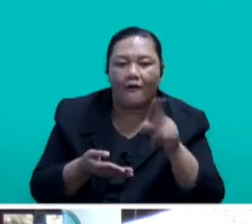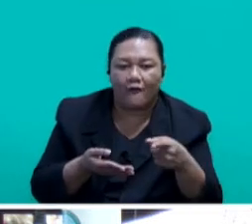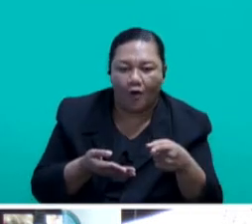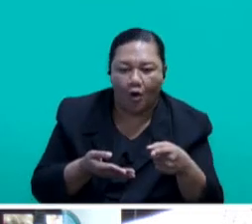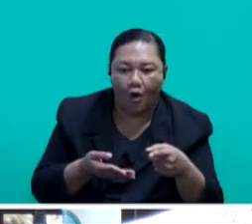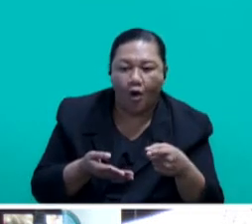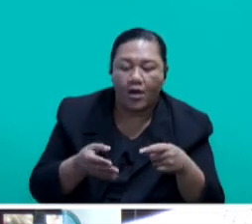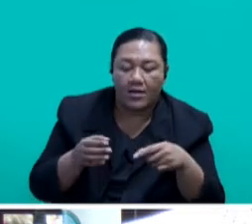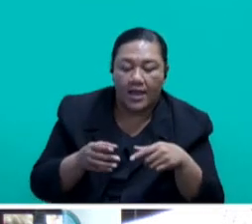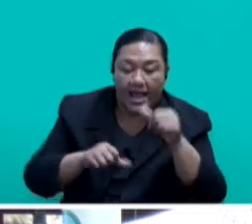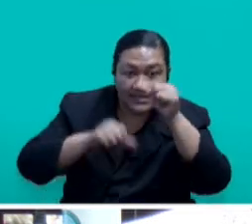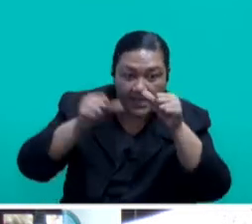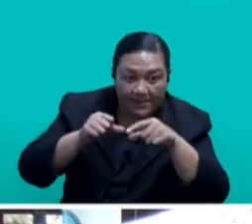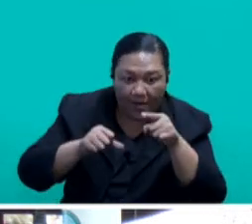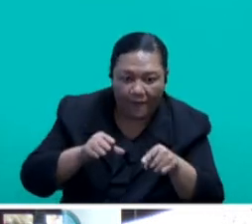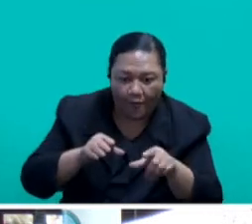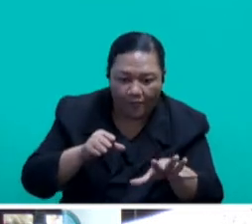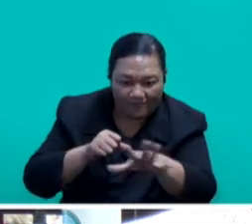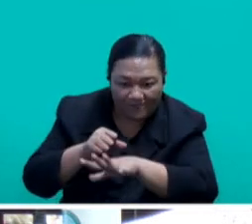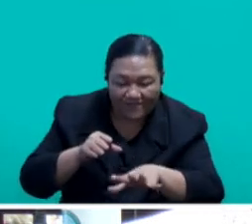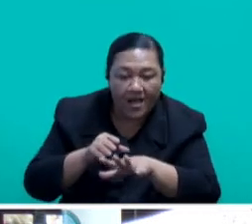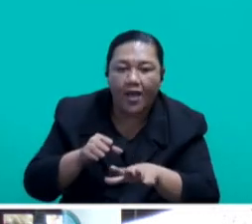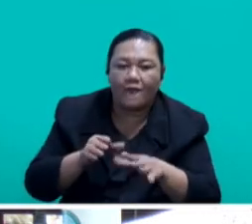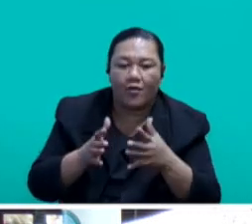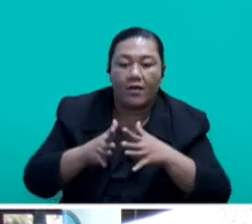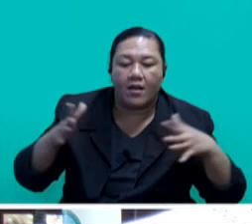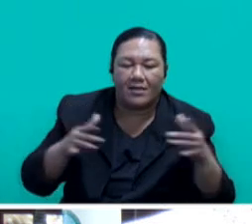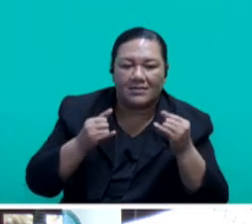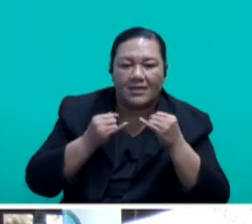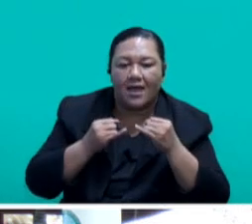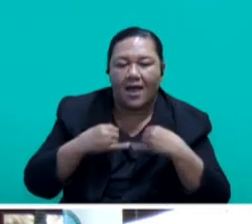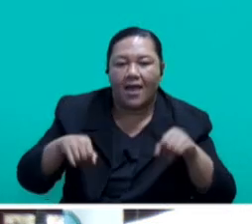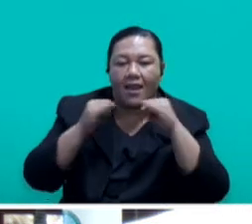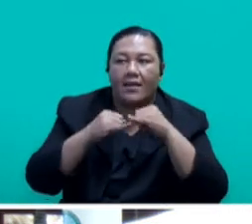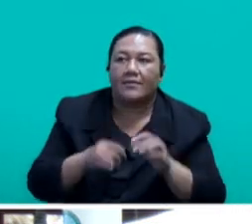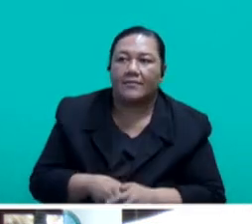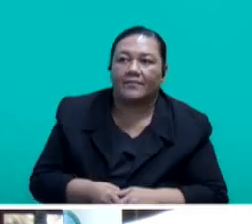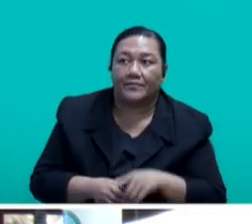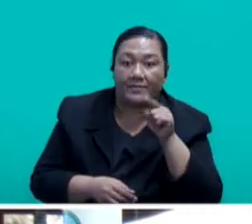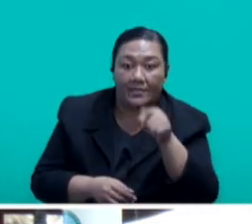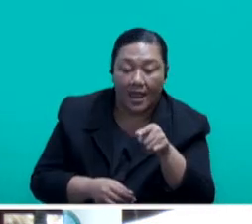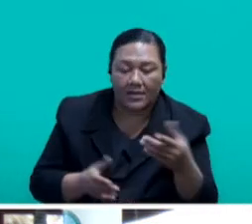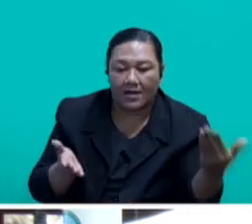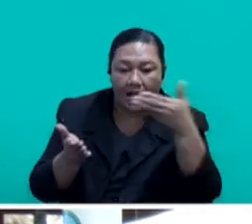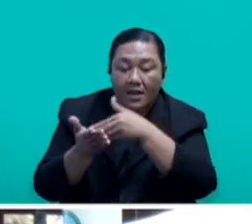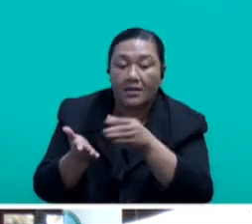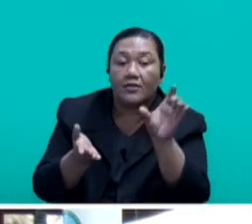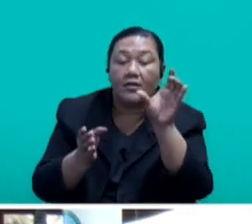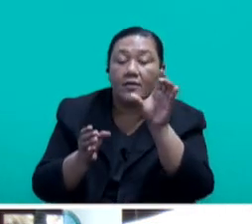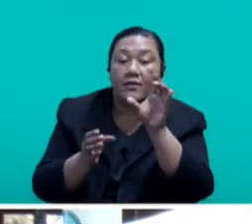and development for large and smaller islands. This, Mr. Speaker, represents almost an addition of $1